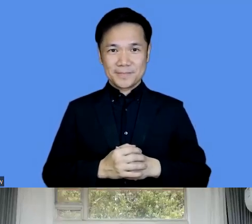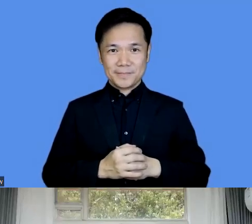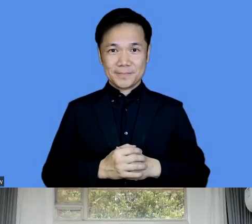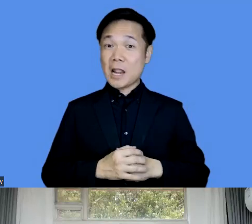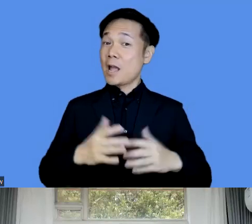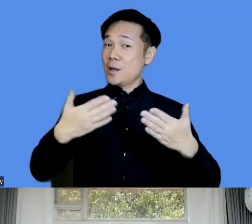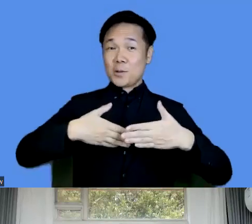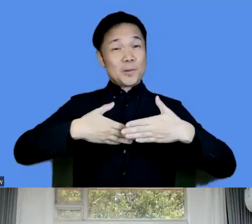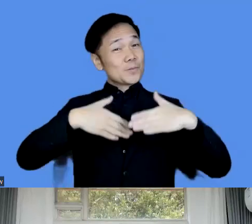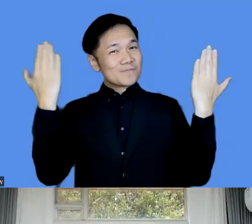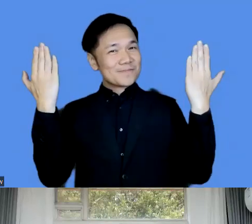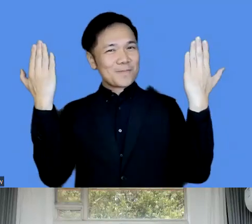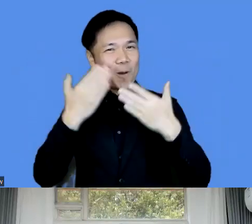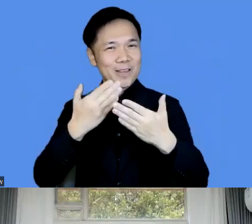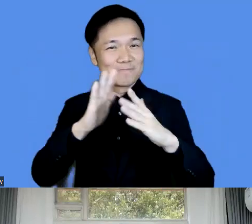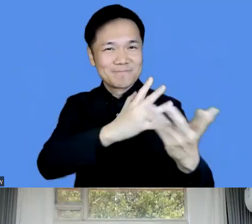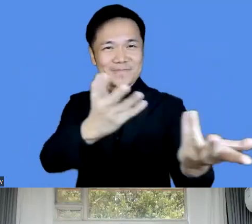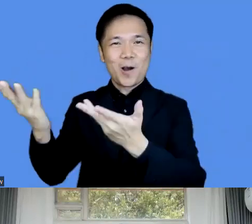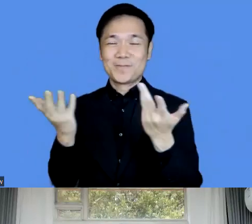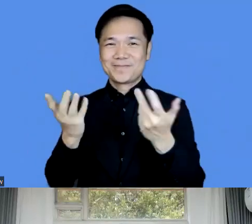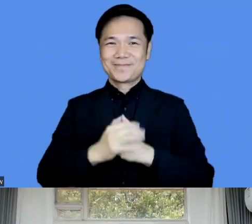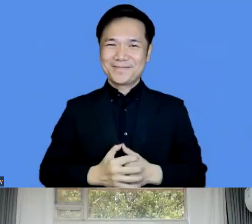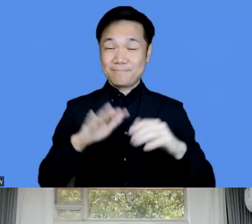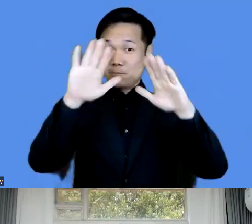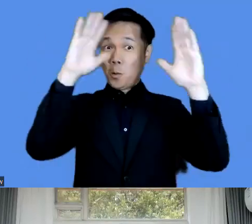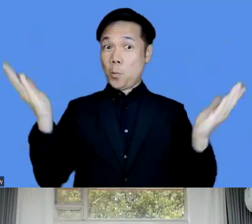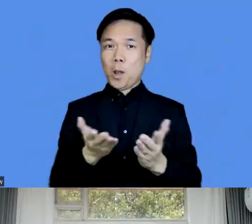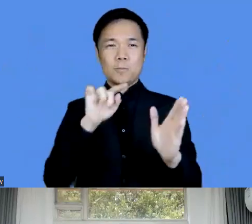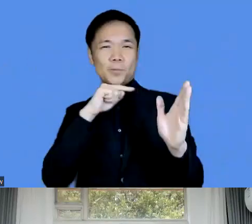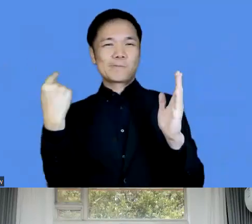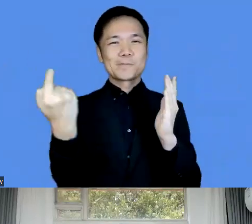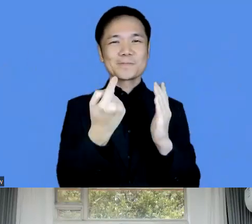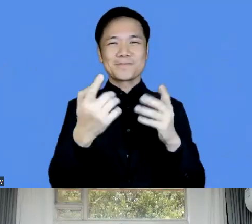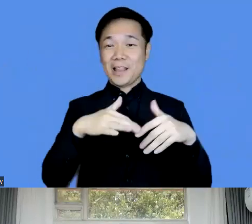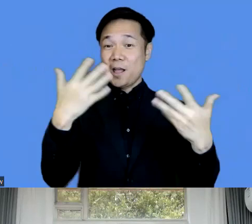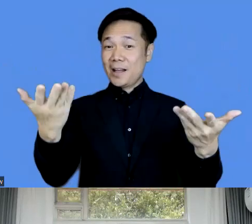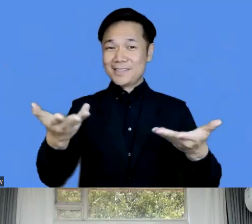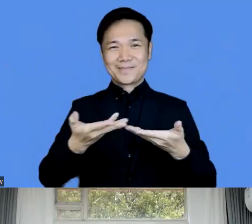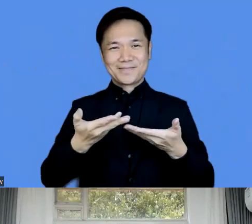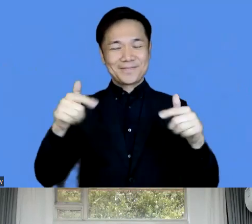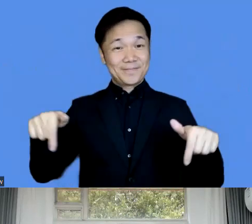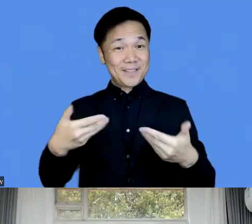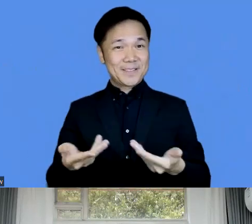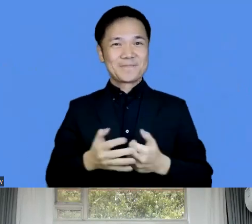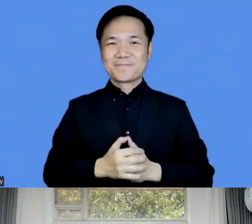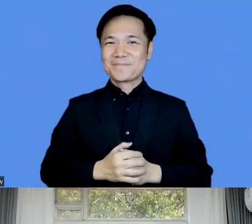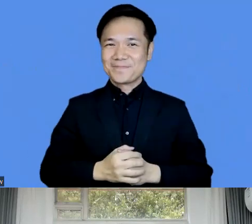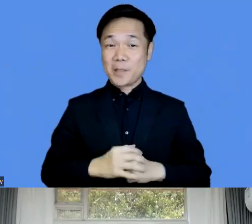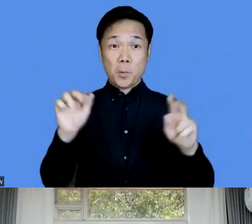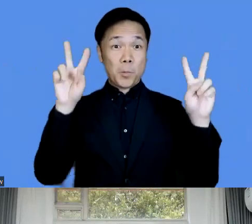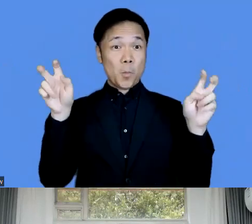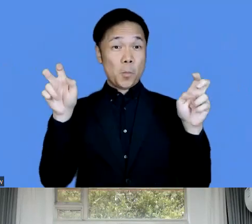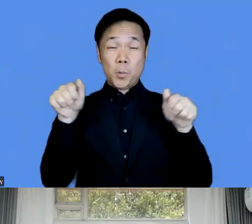Good morning, good afternoon, good evening, everyone. First of all, a warm welcome to our